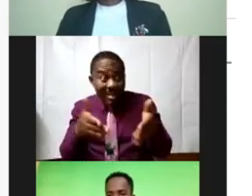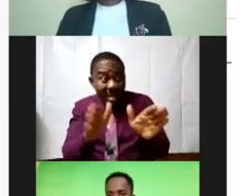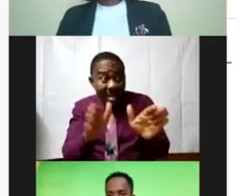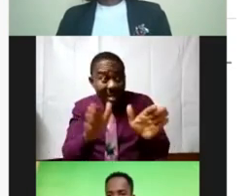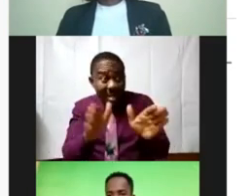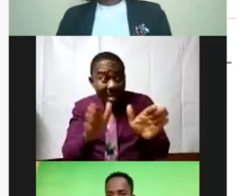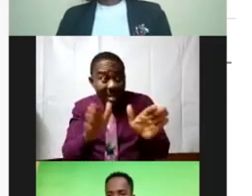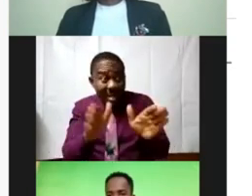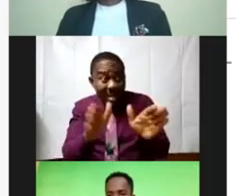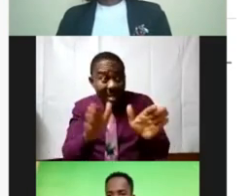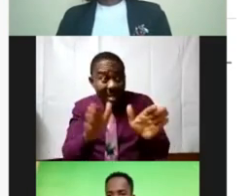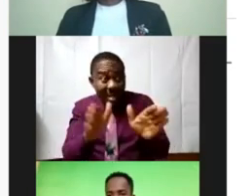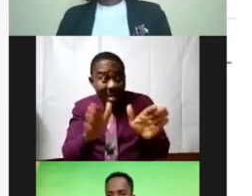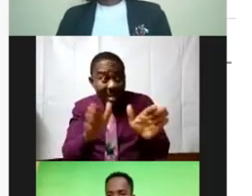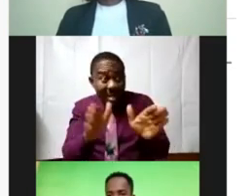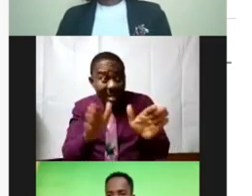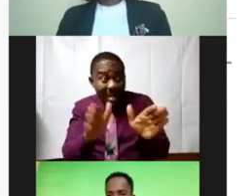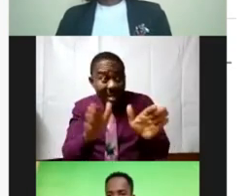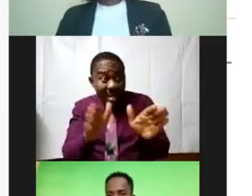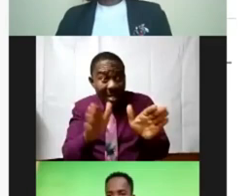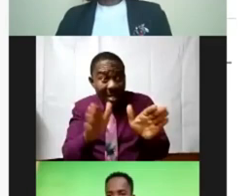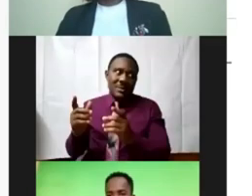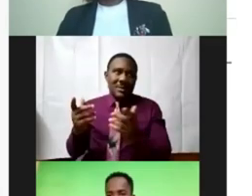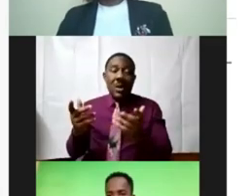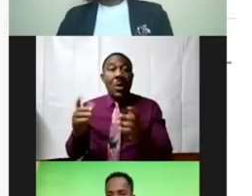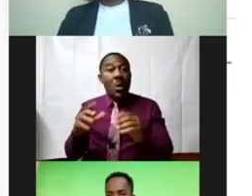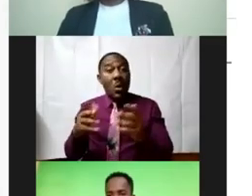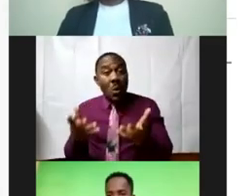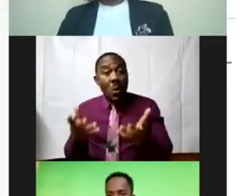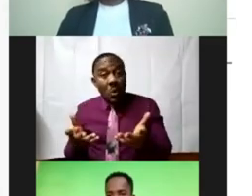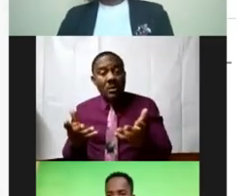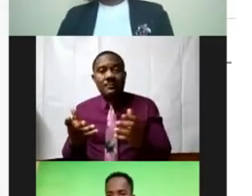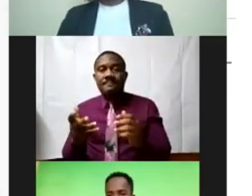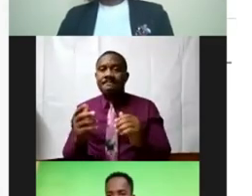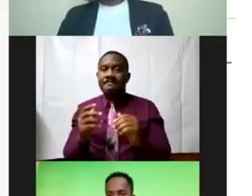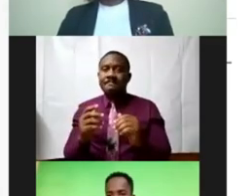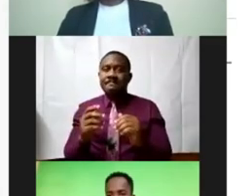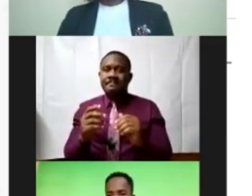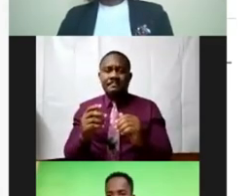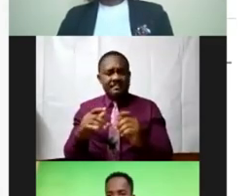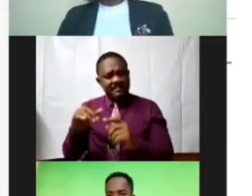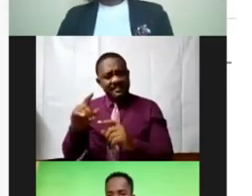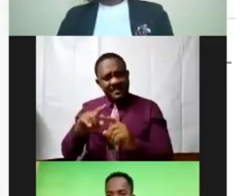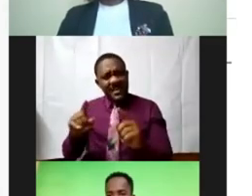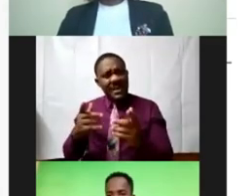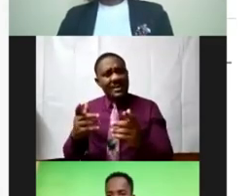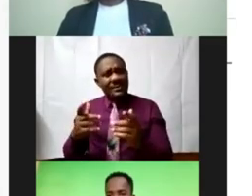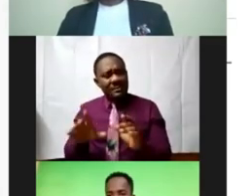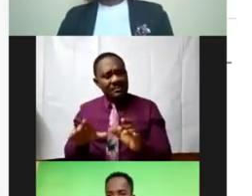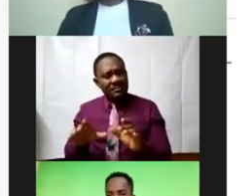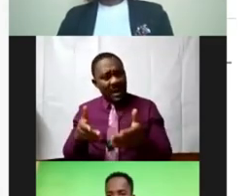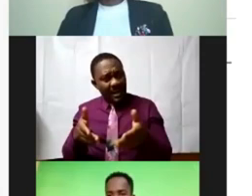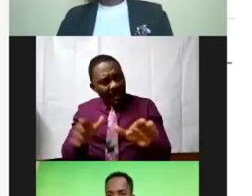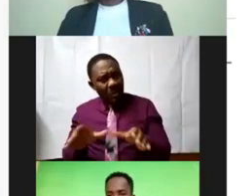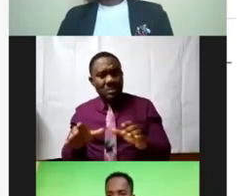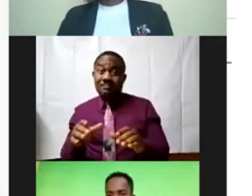him a prompt before he can act. And as a result, these children sometimes are mistakenly or